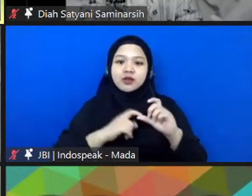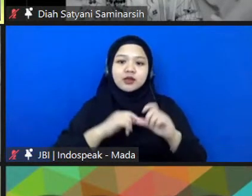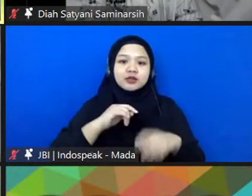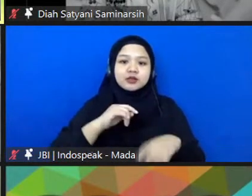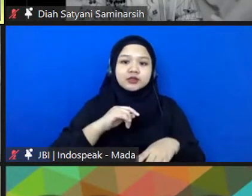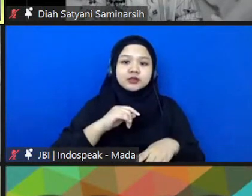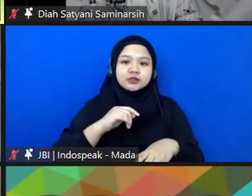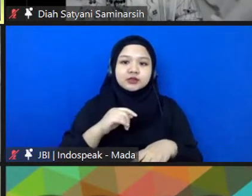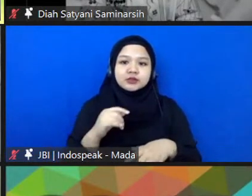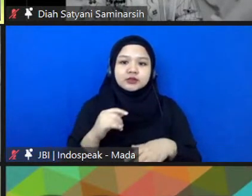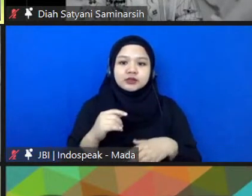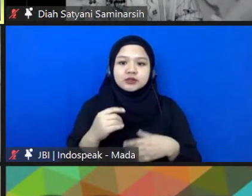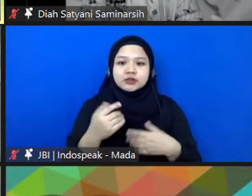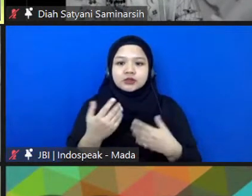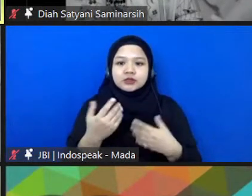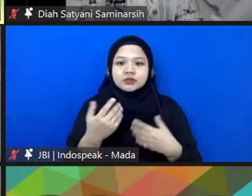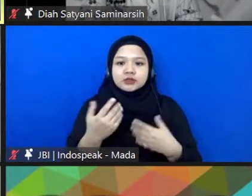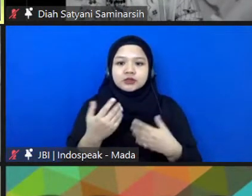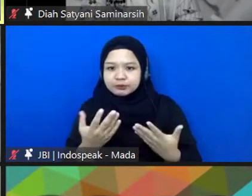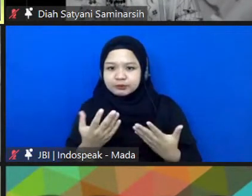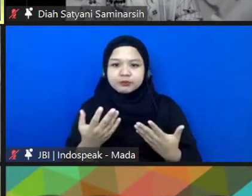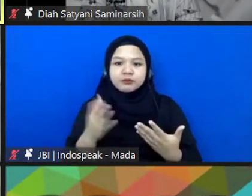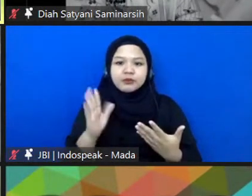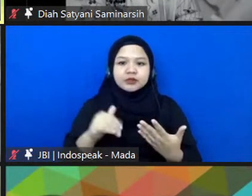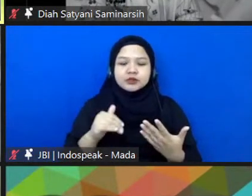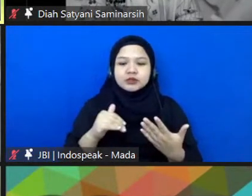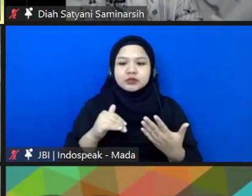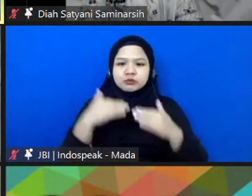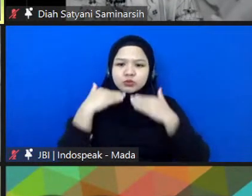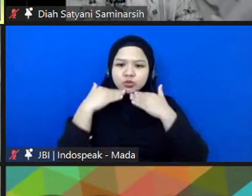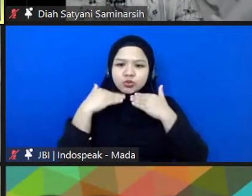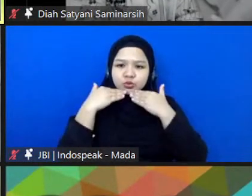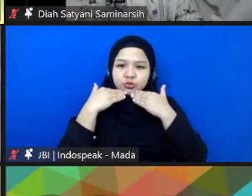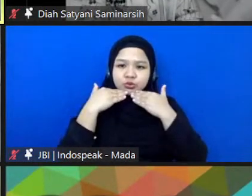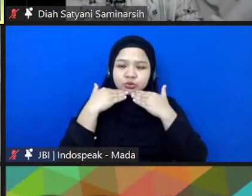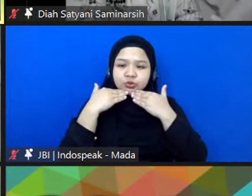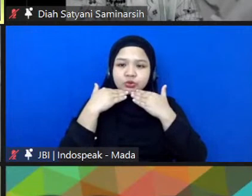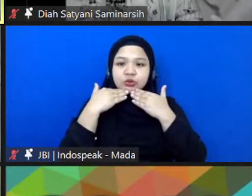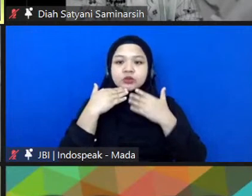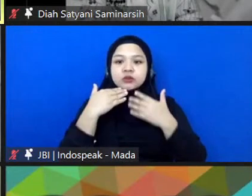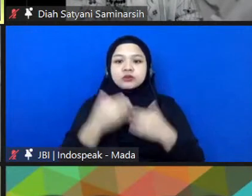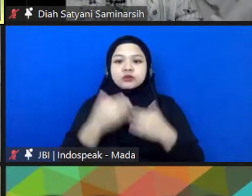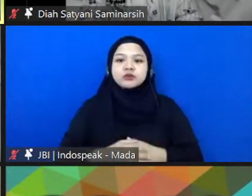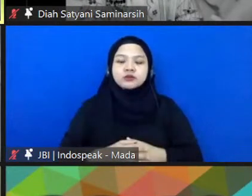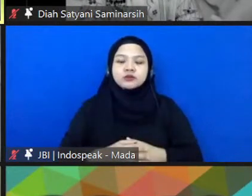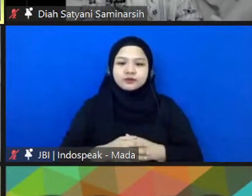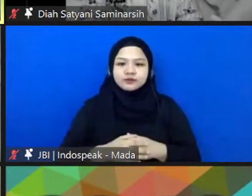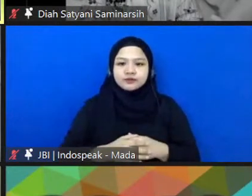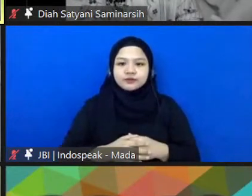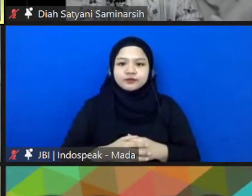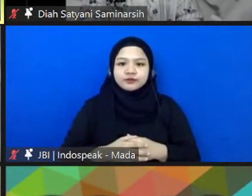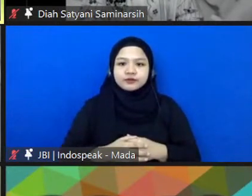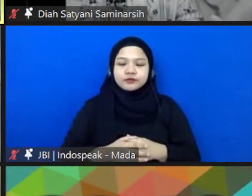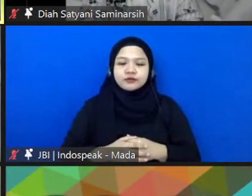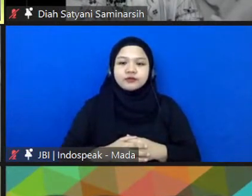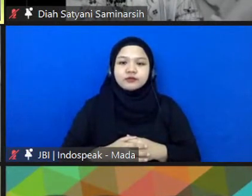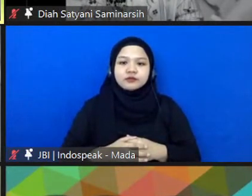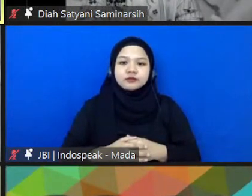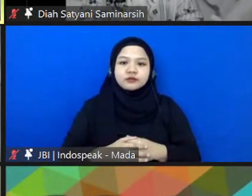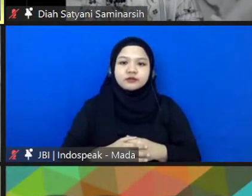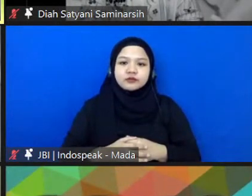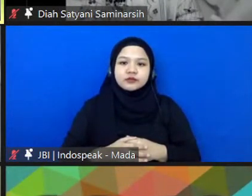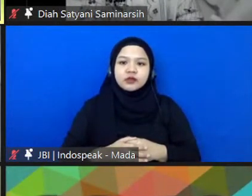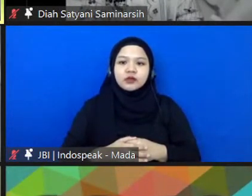Okay, while we're waiting for Dennis, I might just ask the second question because it's one that I've been asked to read out. It's on behalf of